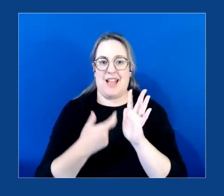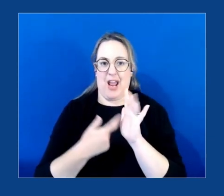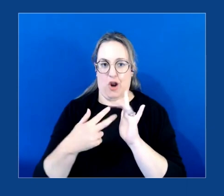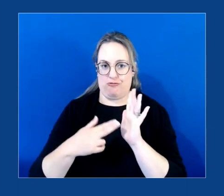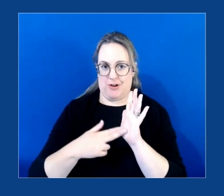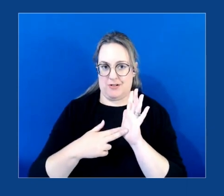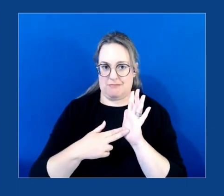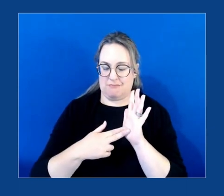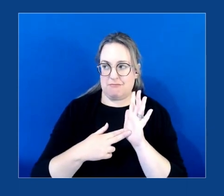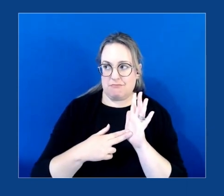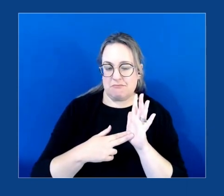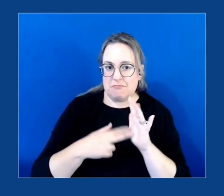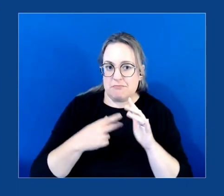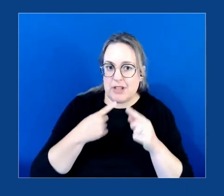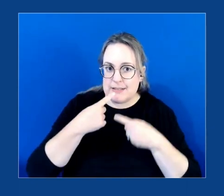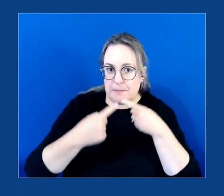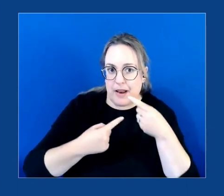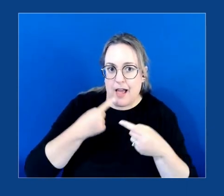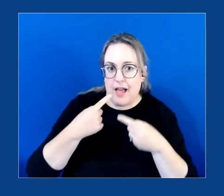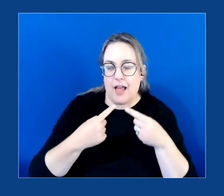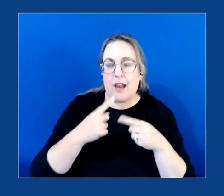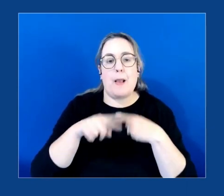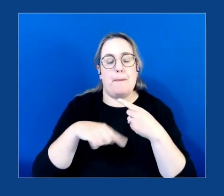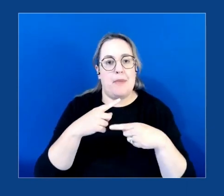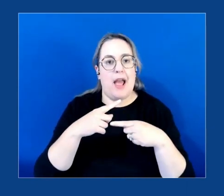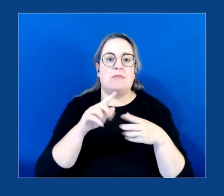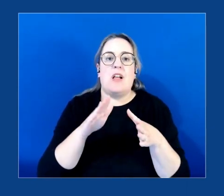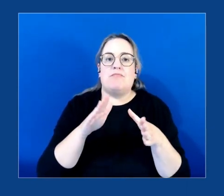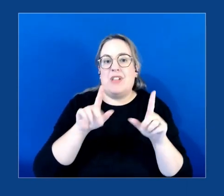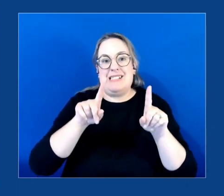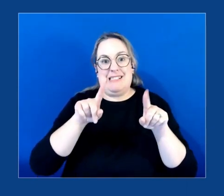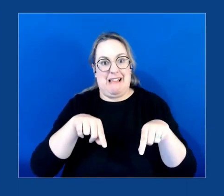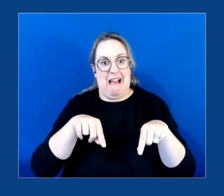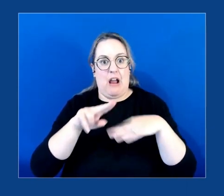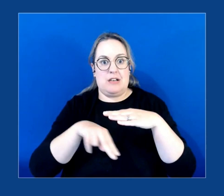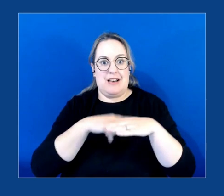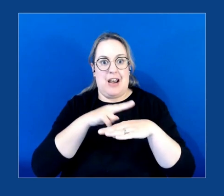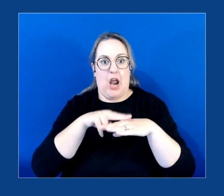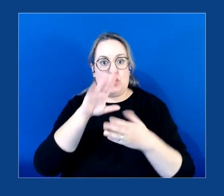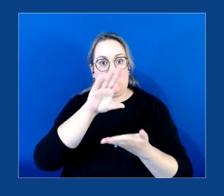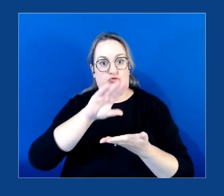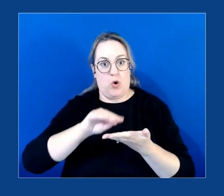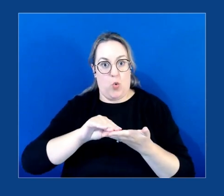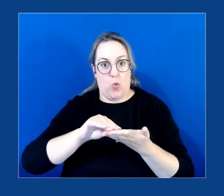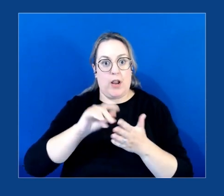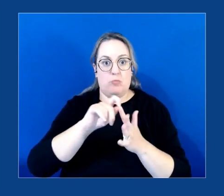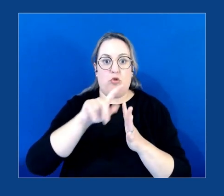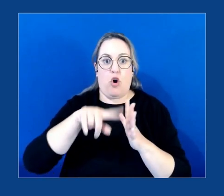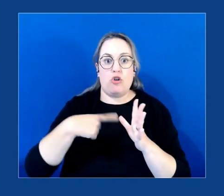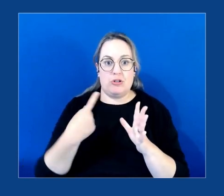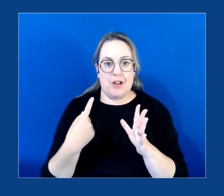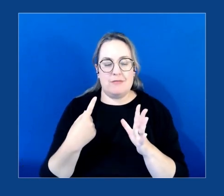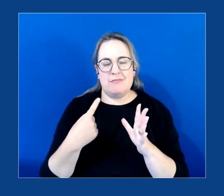something about the beginning of the National Recording Project. And that was something that I was also going to talk about,